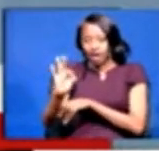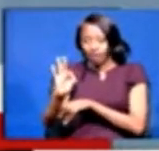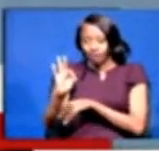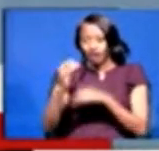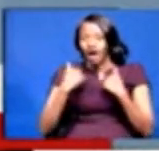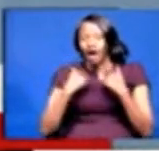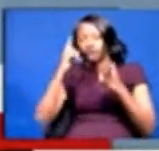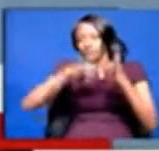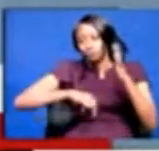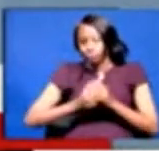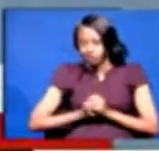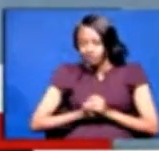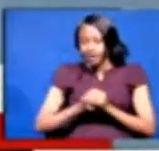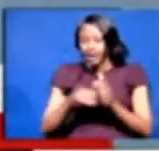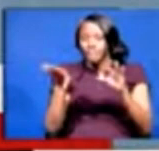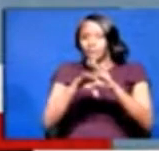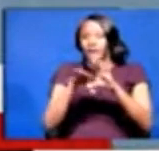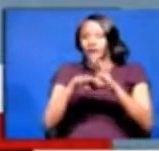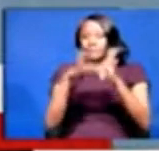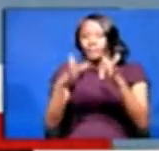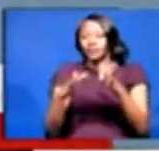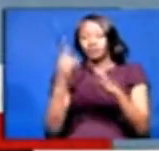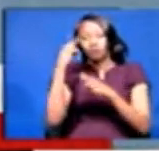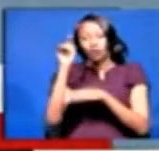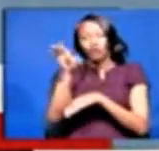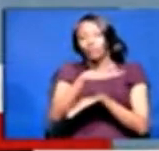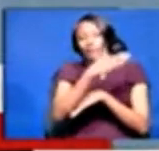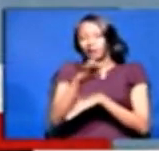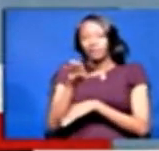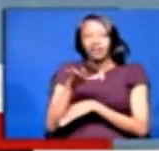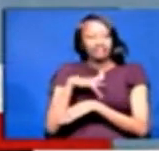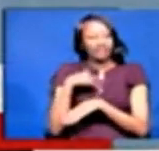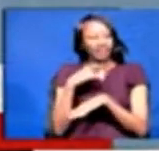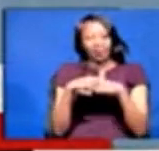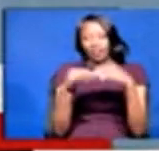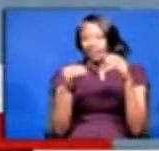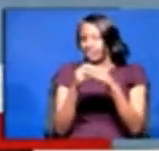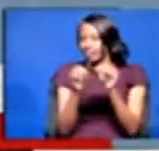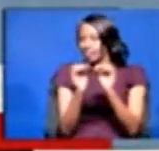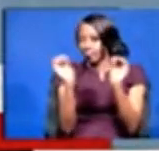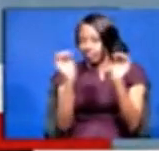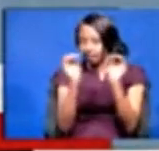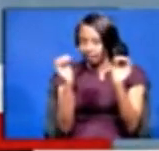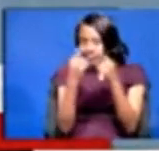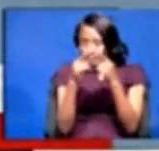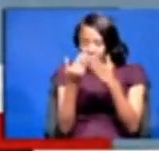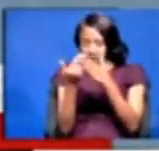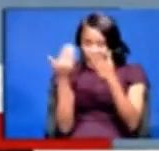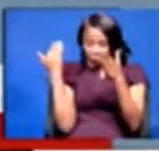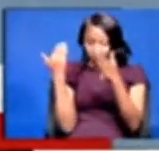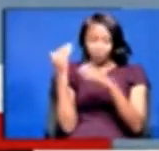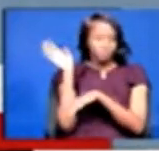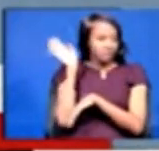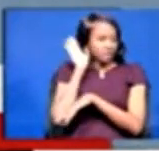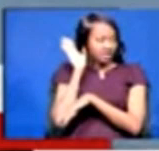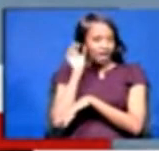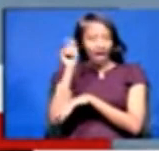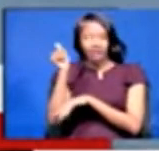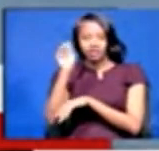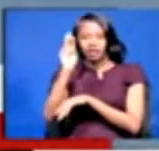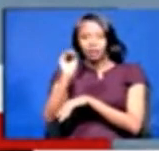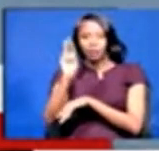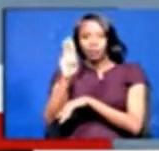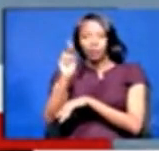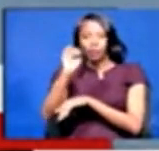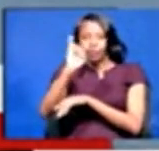well that members of parliament are finding themselves in a very uncomfortable situation. Yes. And I had, just the other day, I had Mwenje, who's mm-hmm. just recently, Honorable Mwenje,